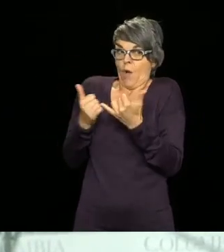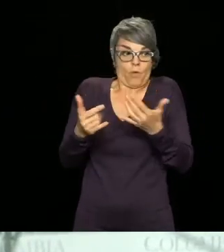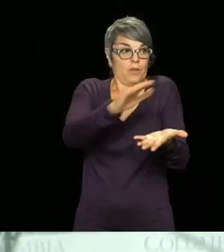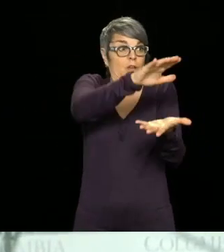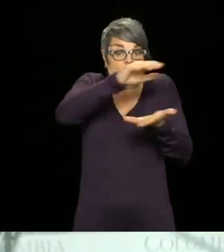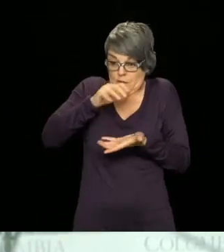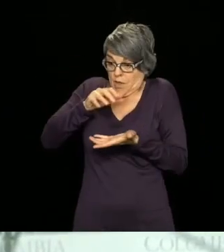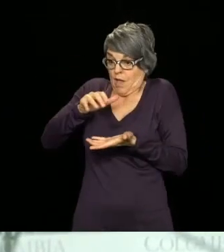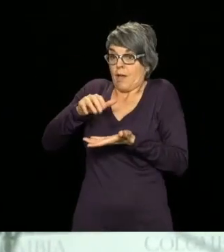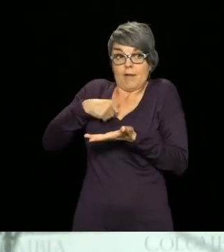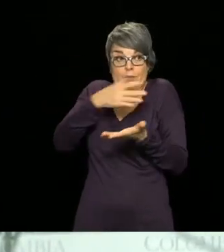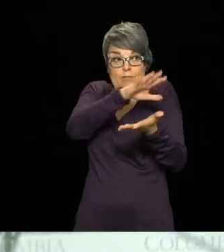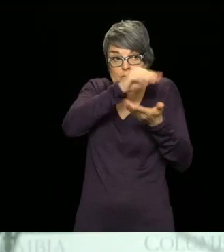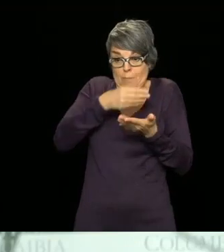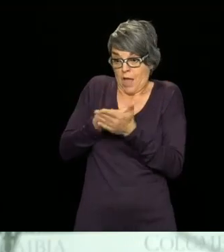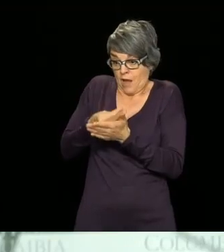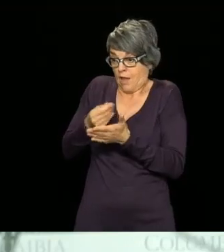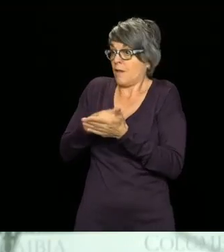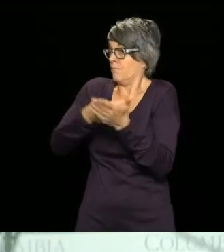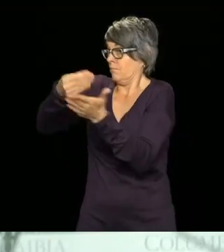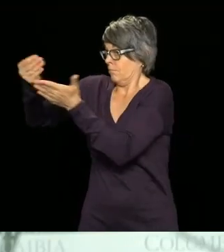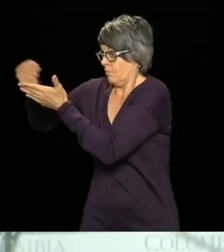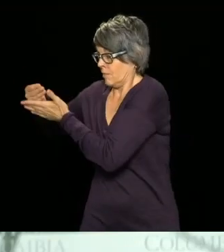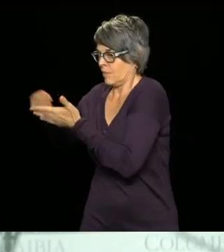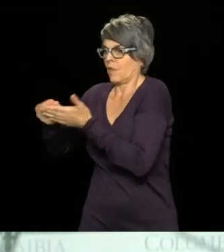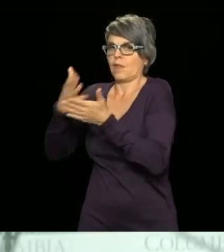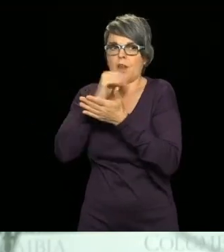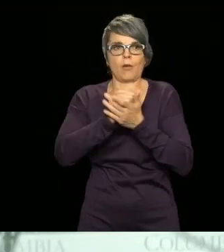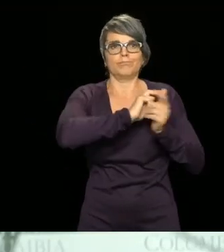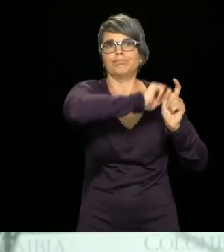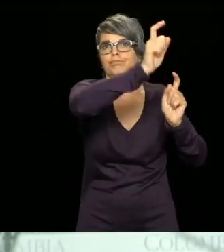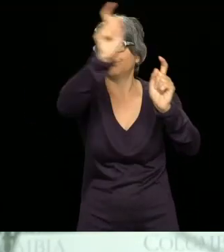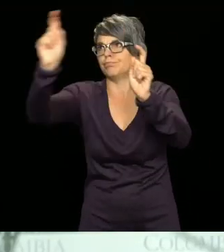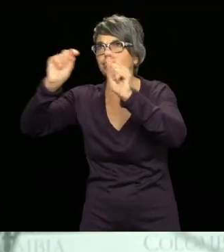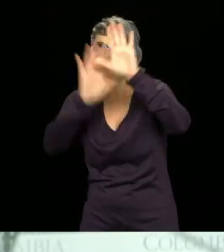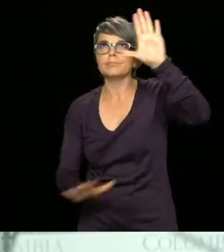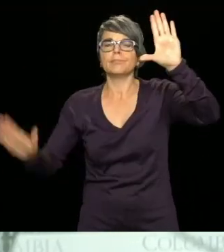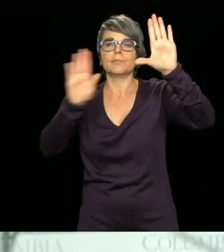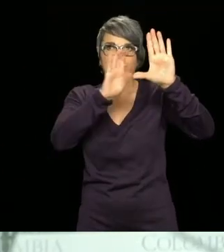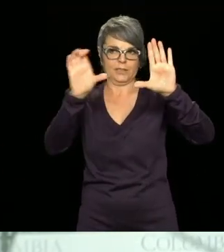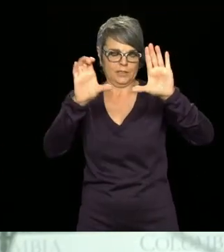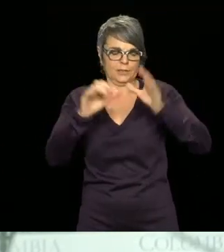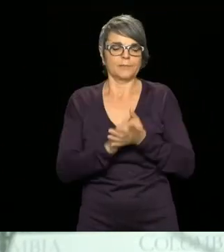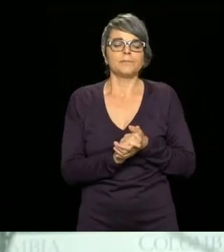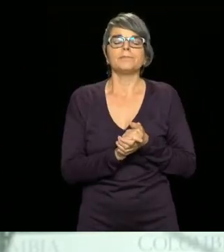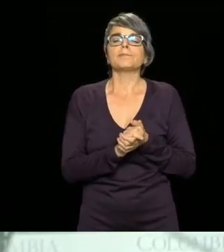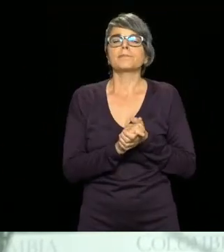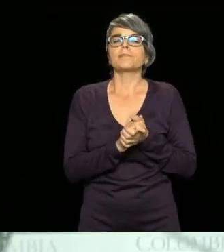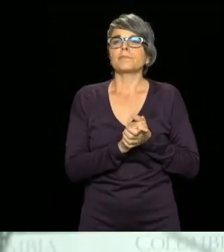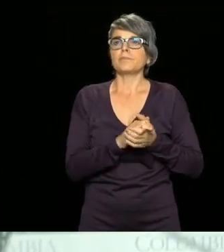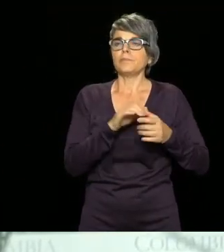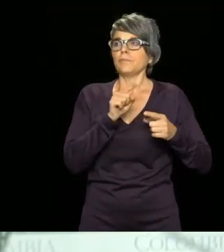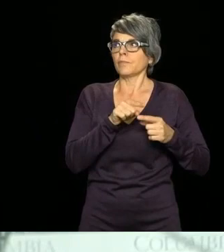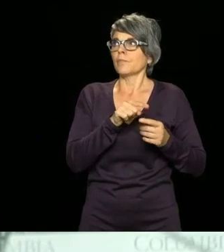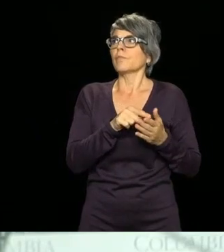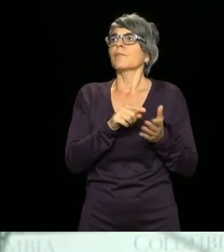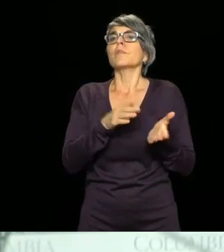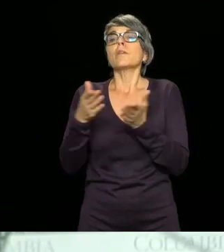the kind of outward-facing services. What also happened immediately in the aftermath is our people were sent